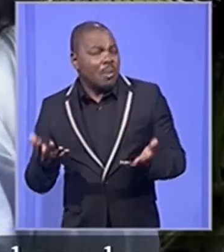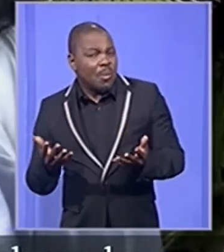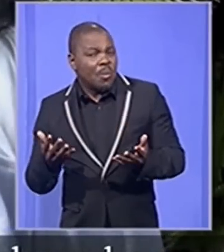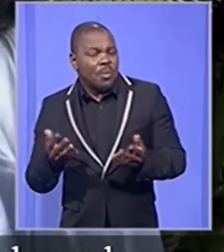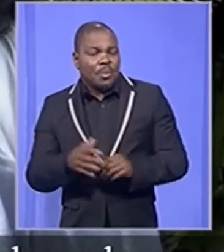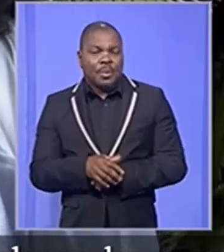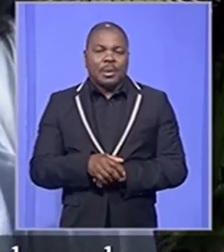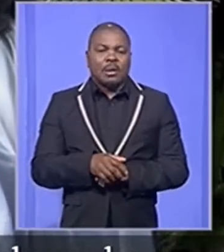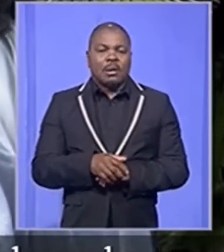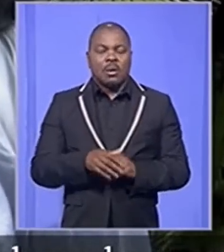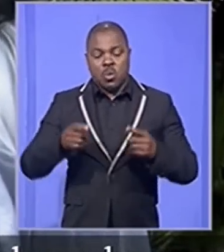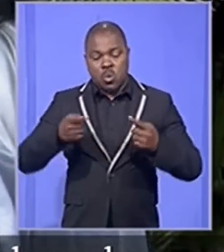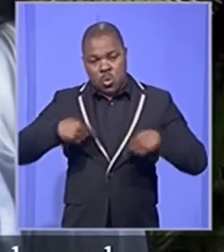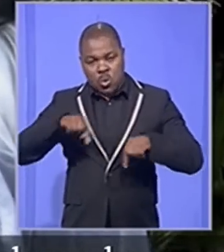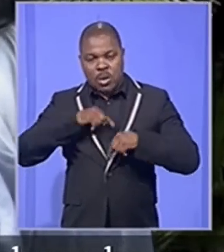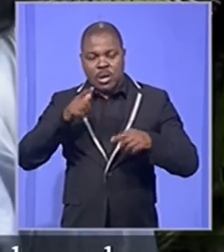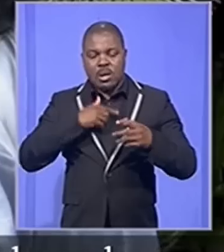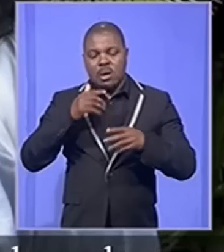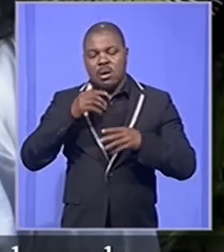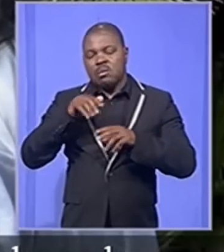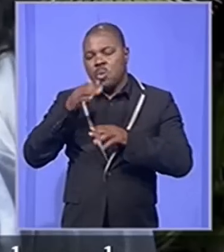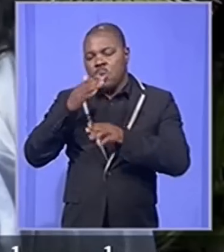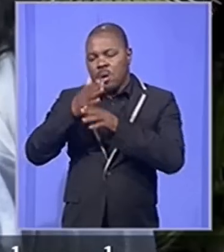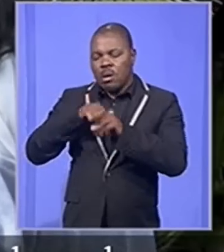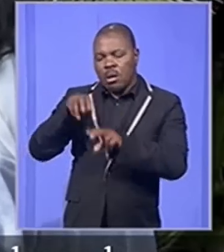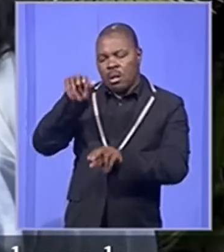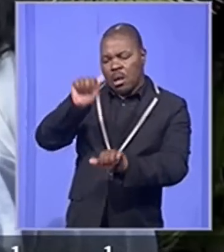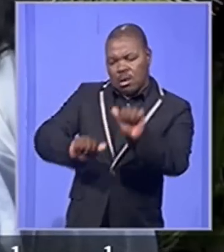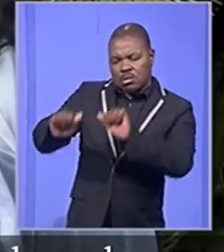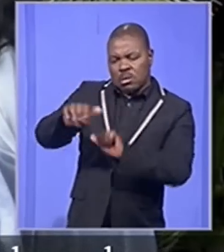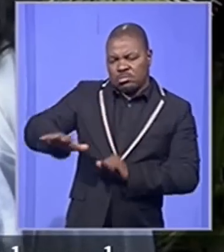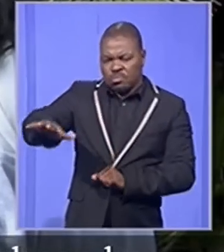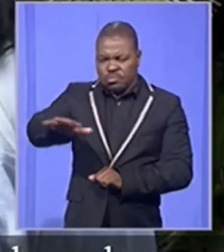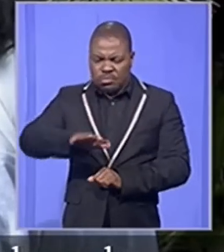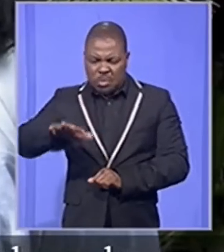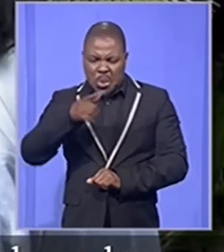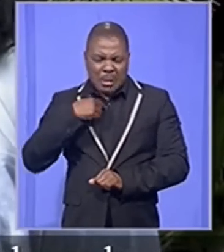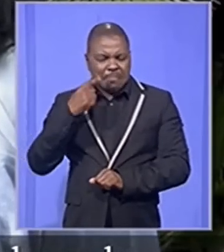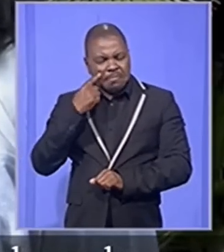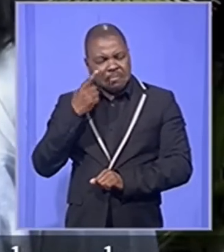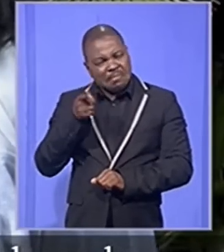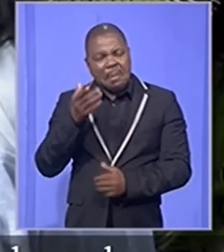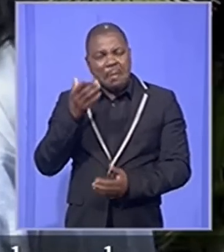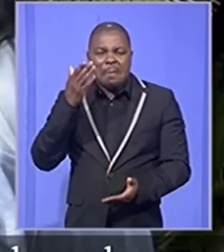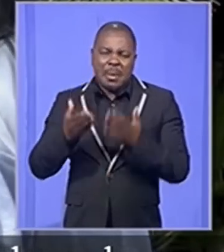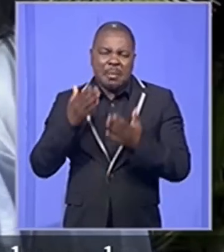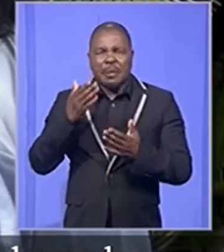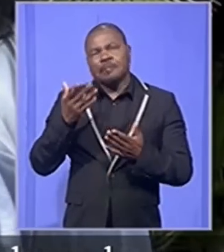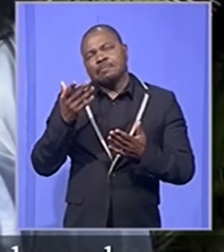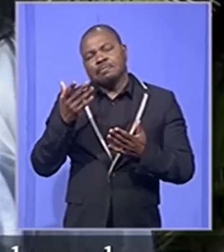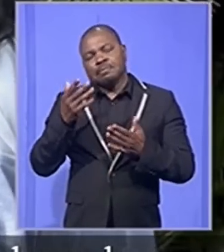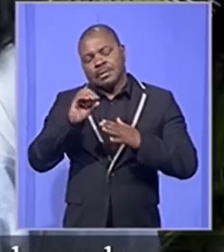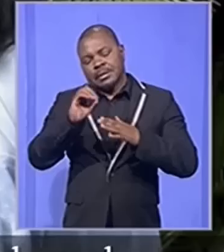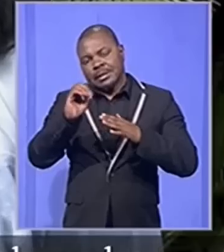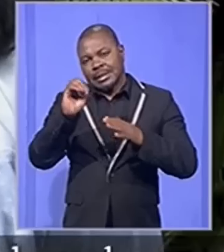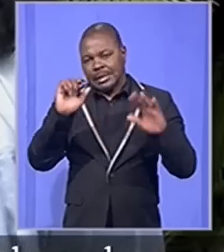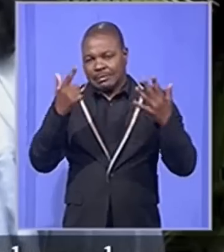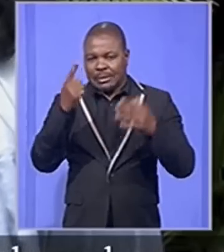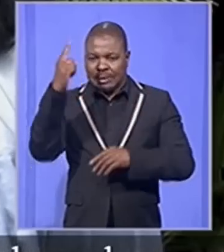has been assessed, we found out that it can take up to 7